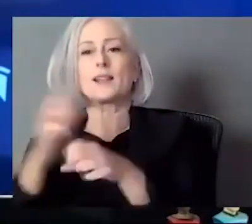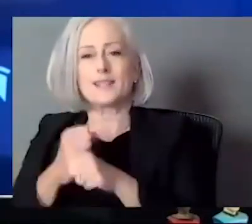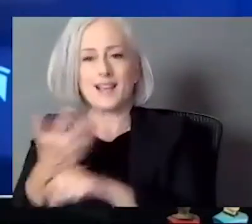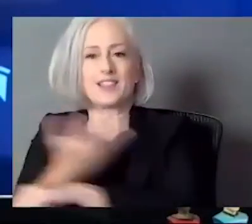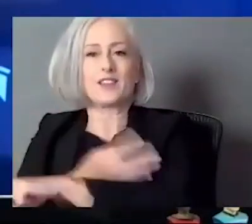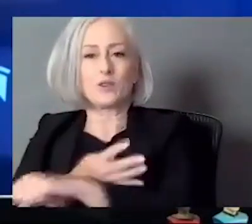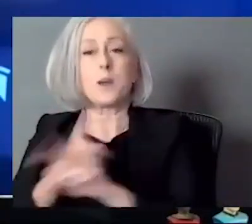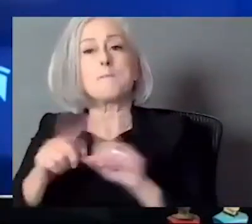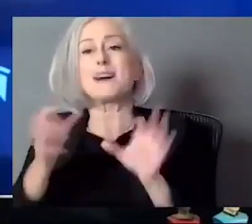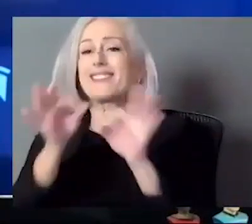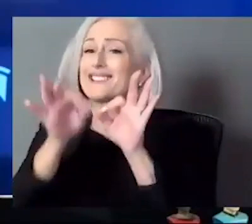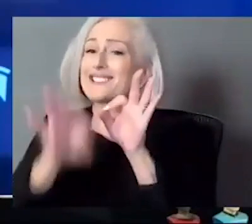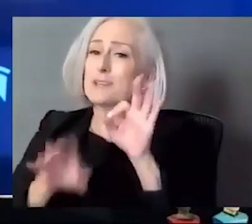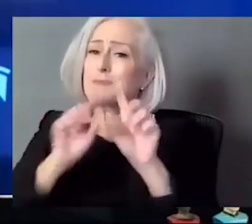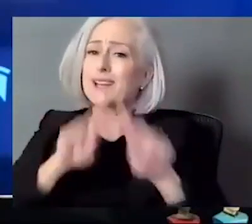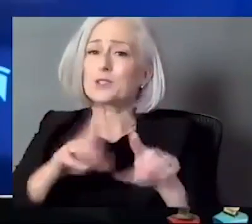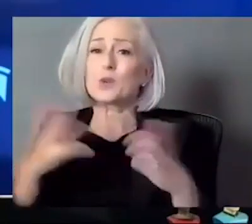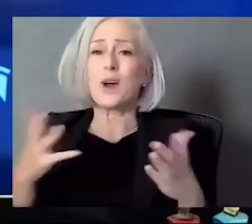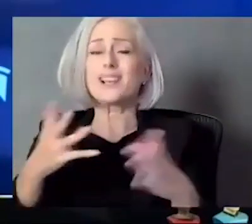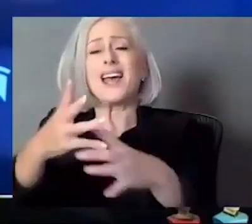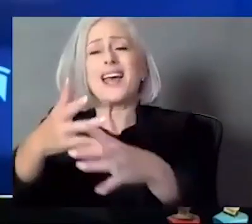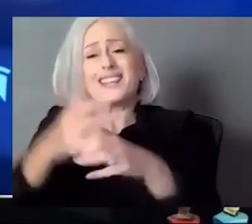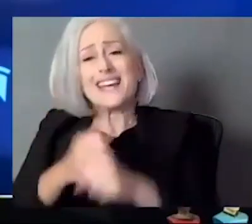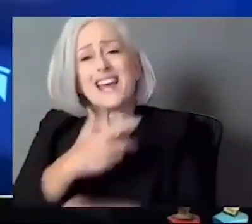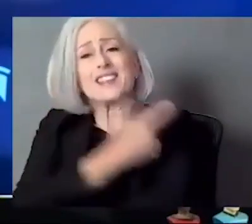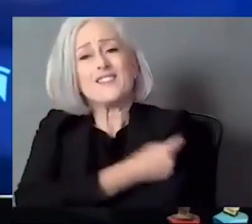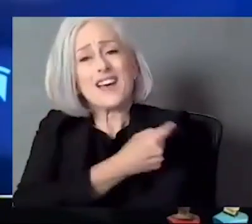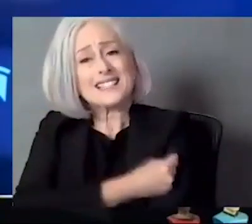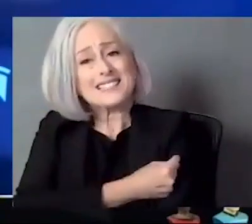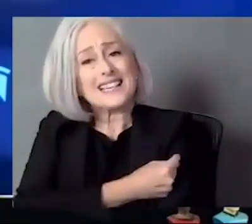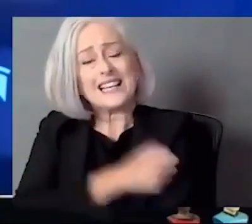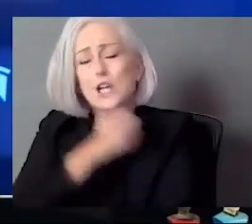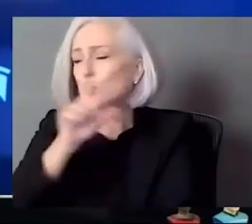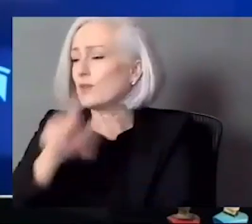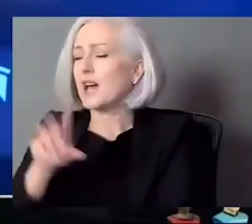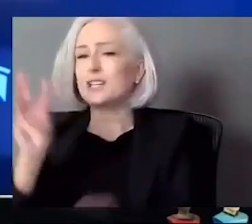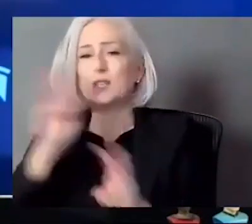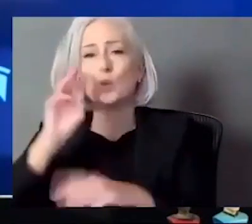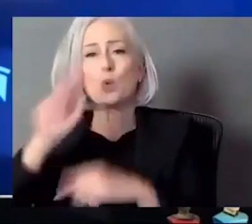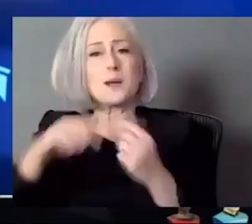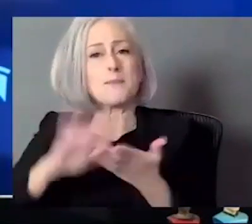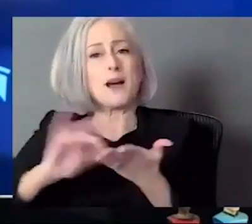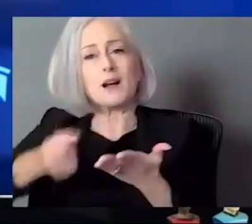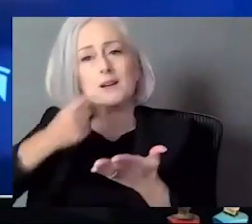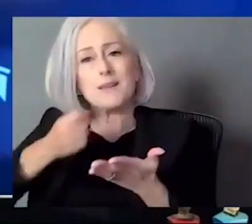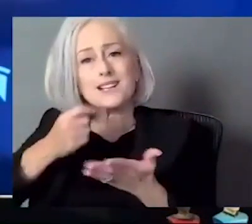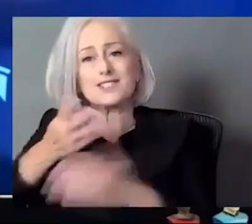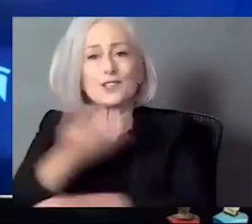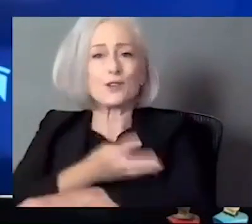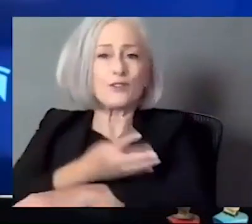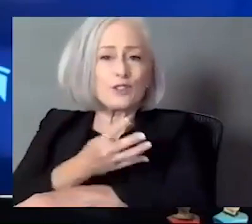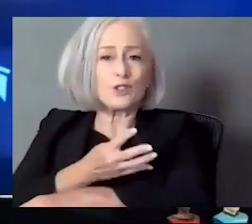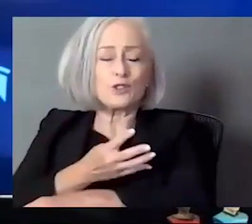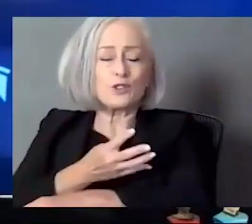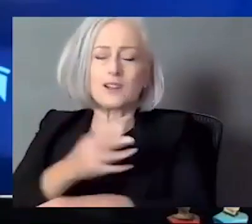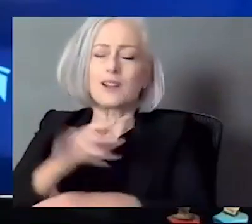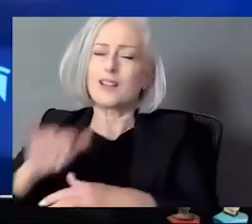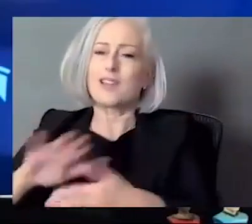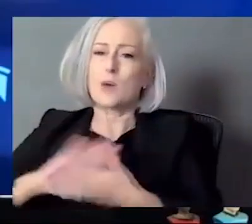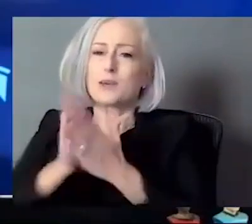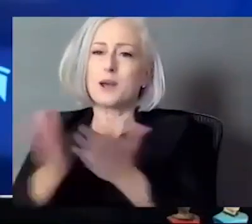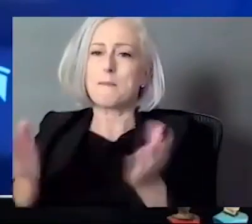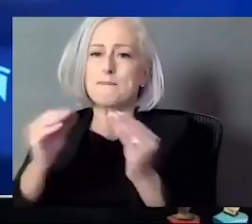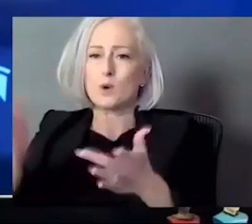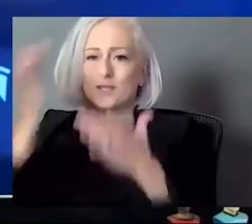get vaccinated, you don't have to worry about taking a drug that's a little bit can make you a little sicker. So it's just funny to me. And I'm so disappointed the